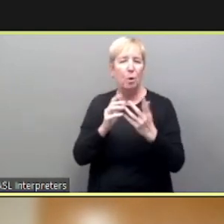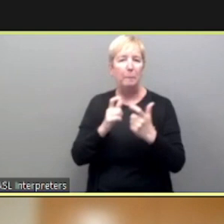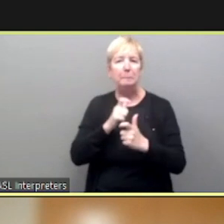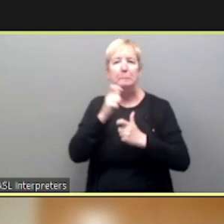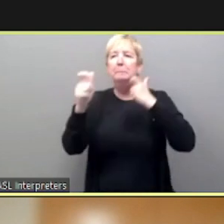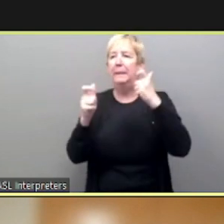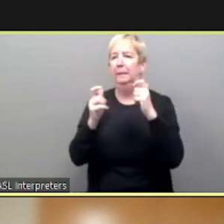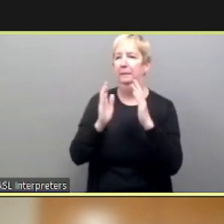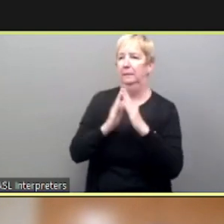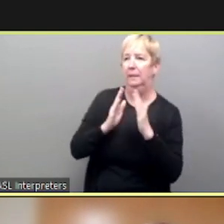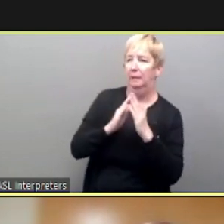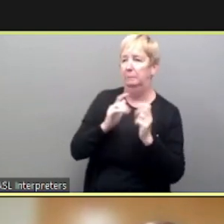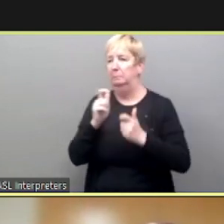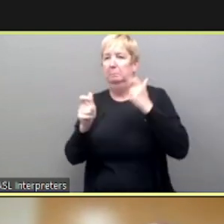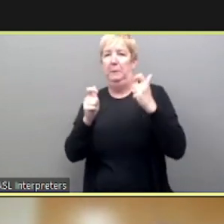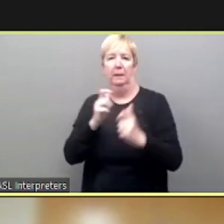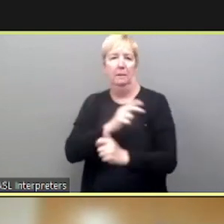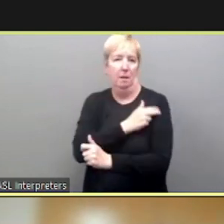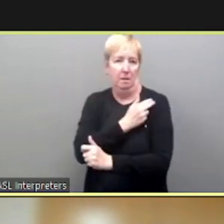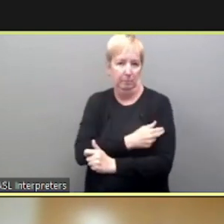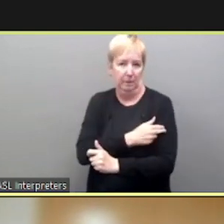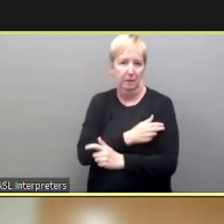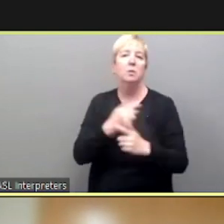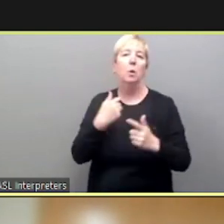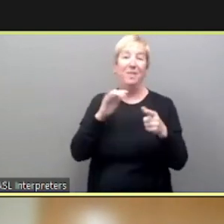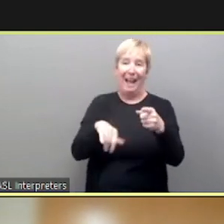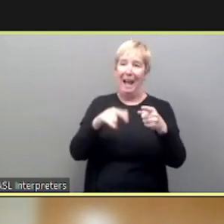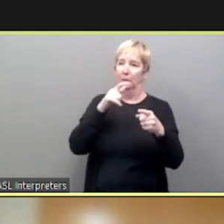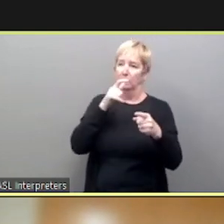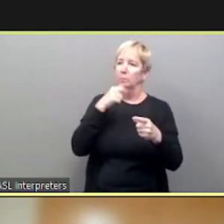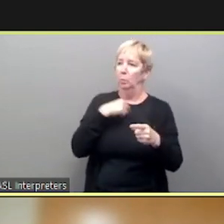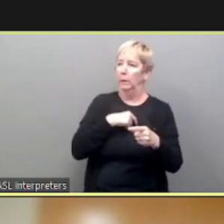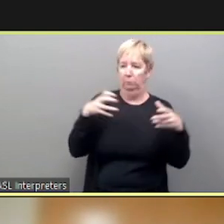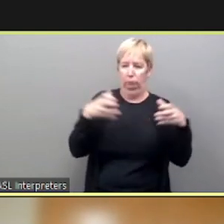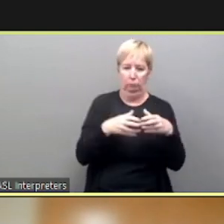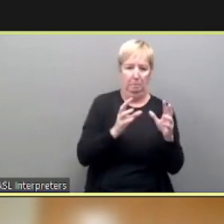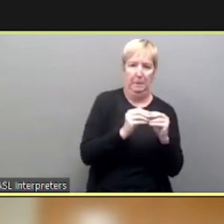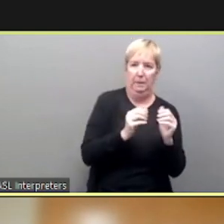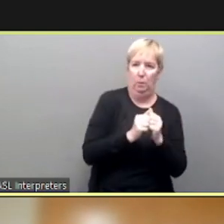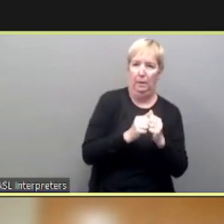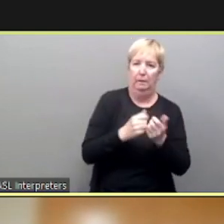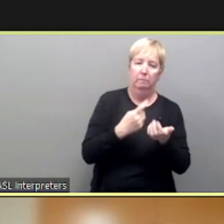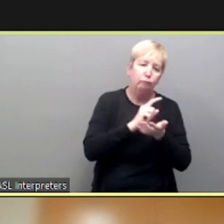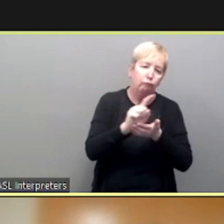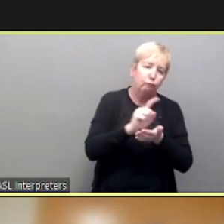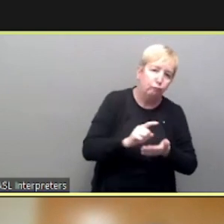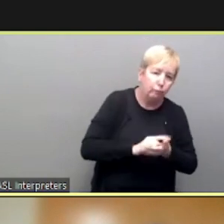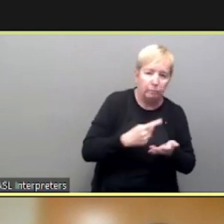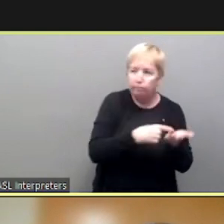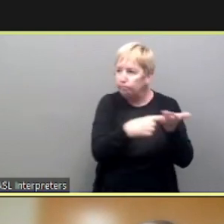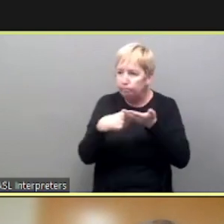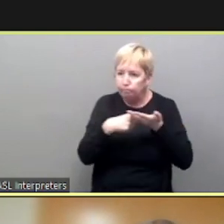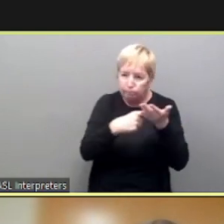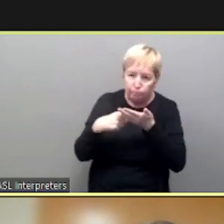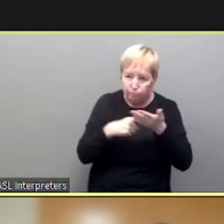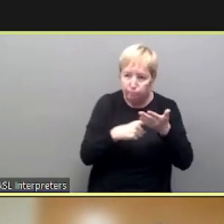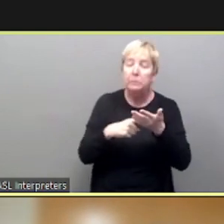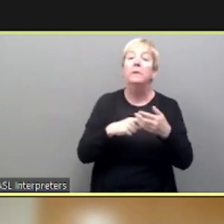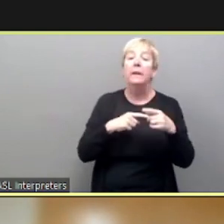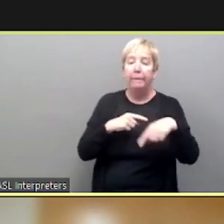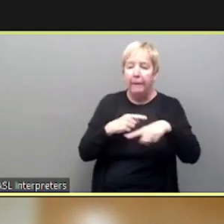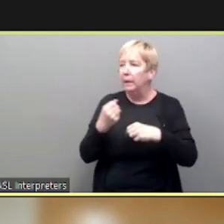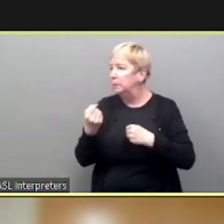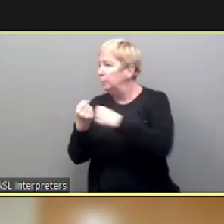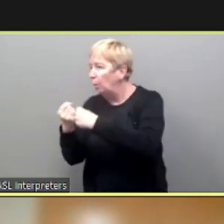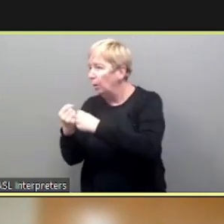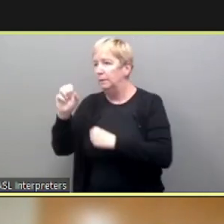that we meet with regularly and make sure that we have what we need as a hub to support our spokes. As Secretary Scrace